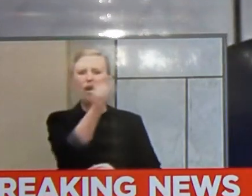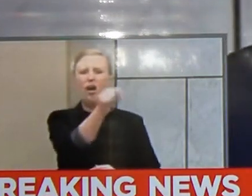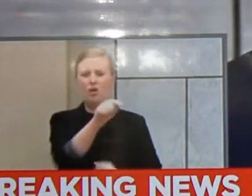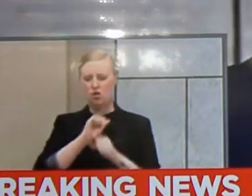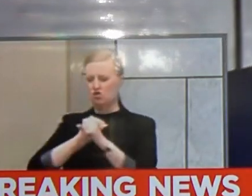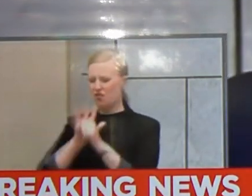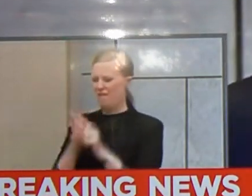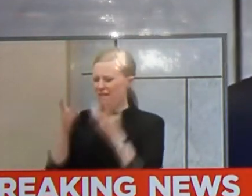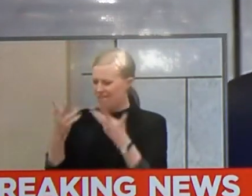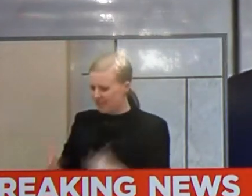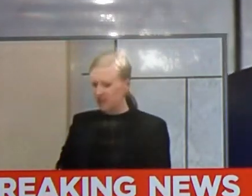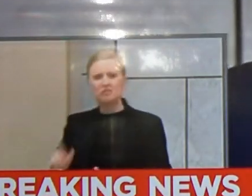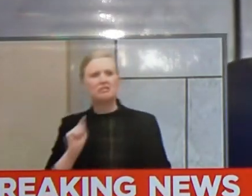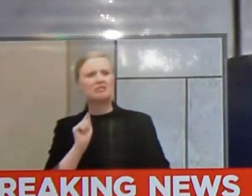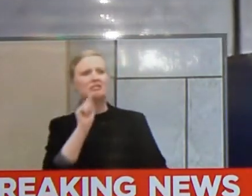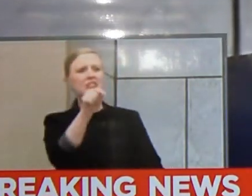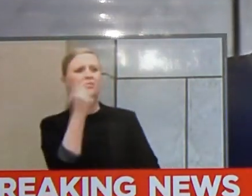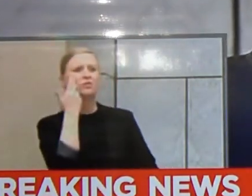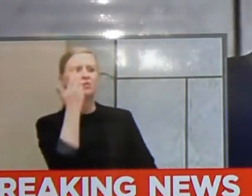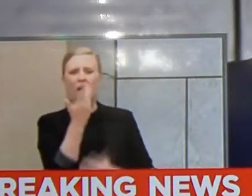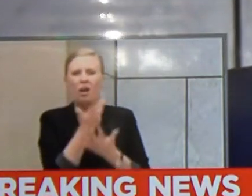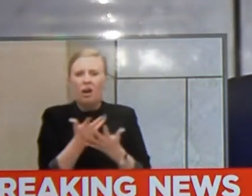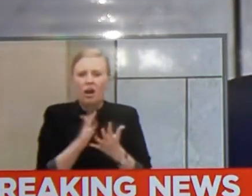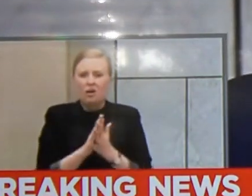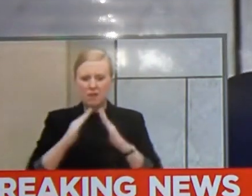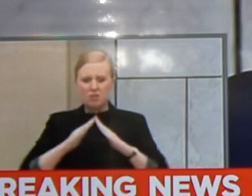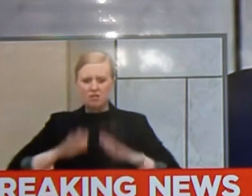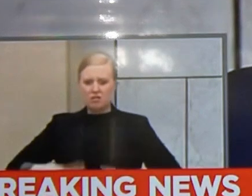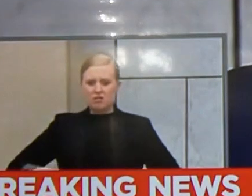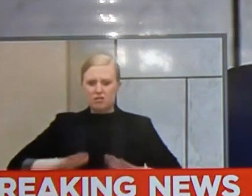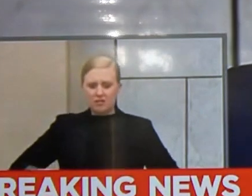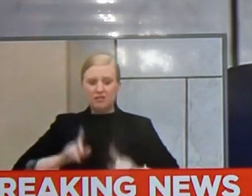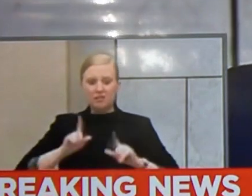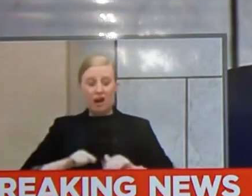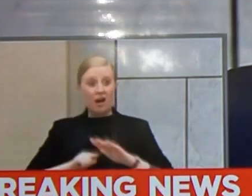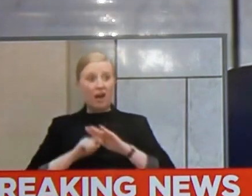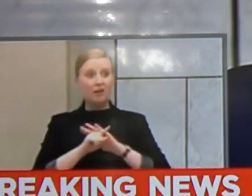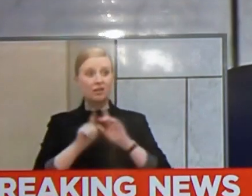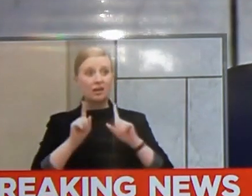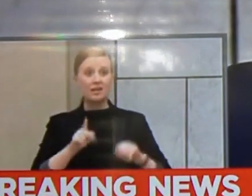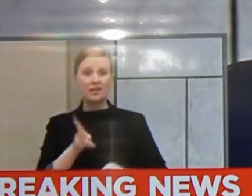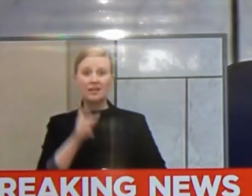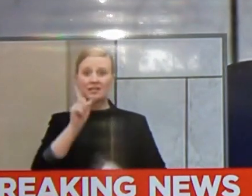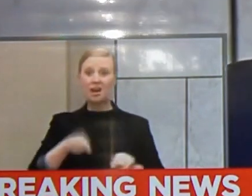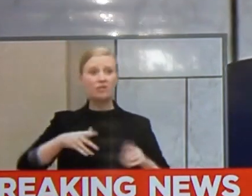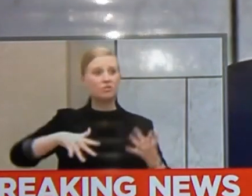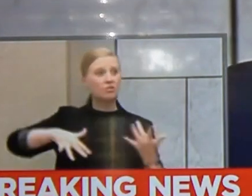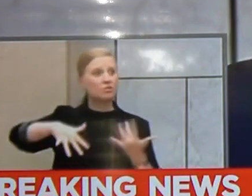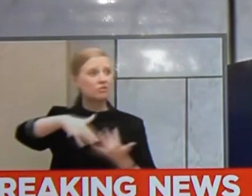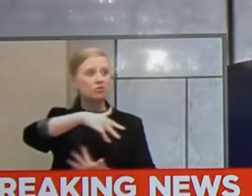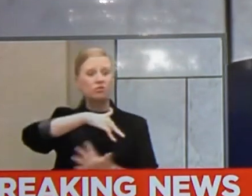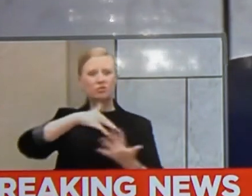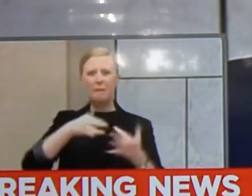of business as usual in Australia as we once may have known it. But that is quite a way away at the moment. And so right now, we are